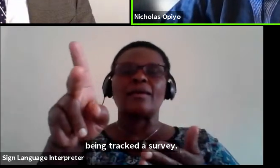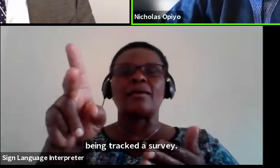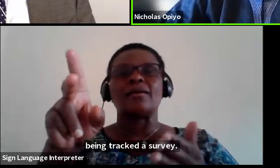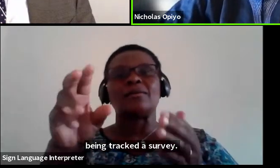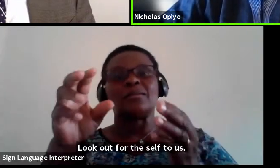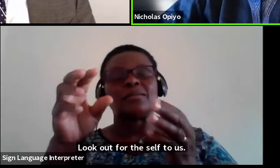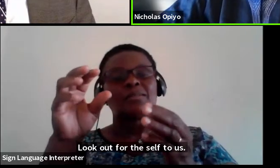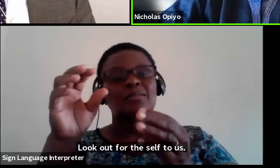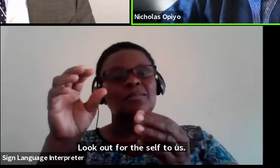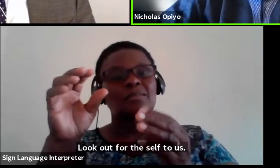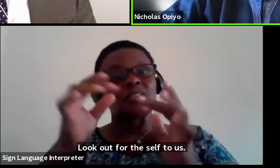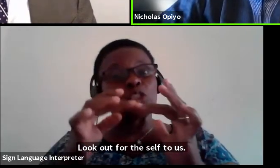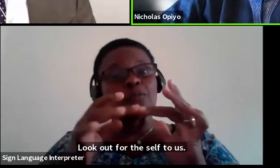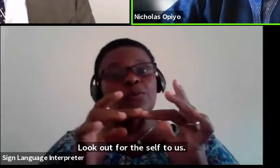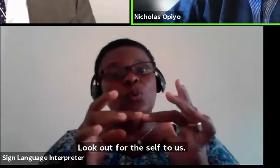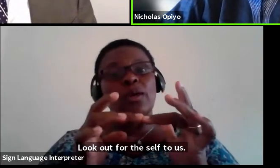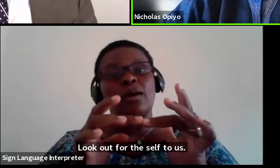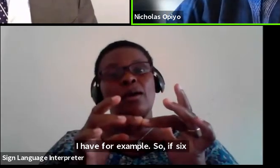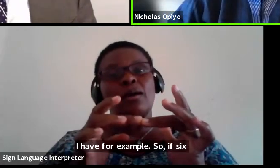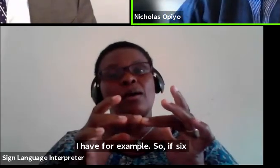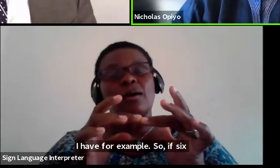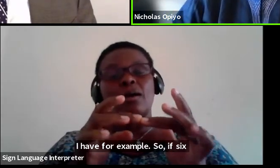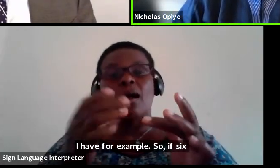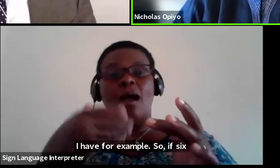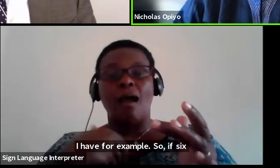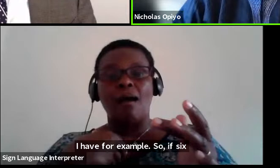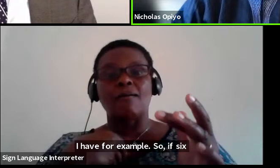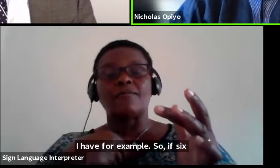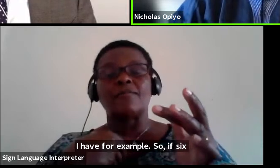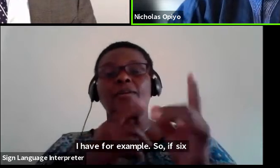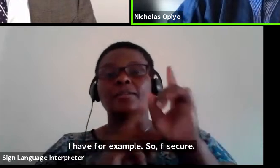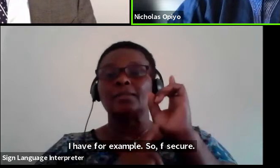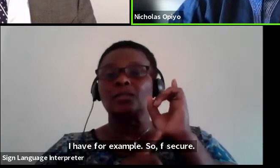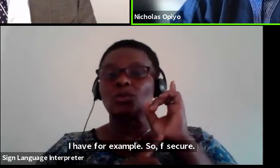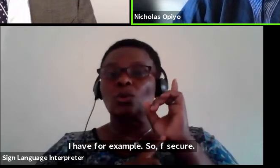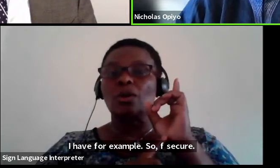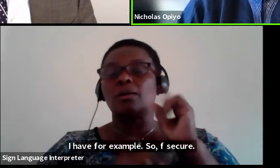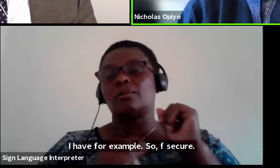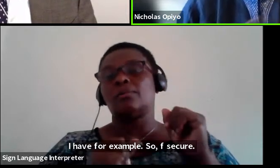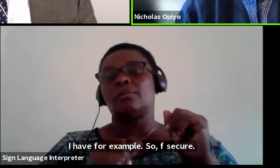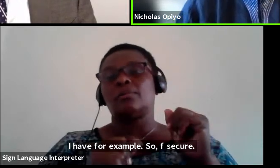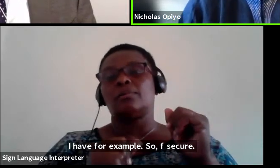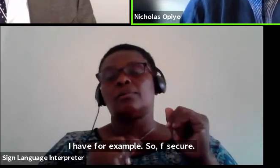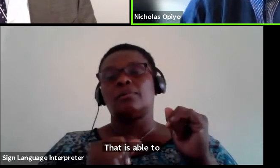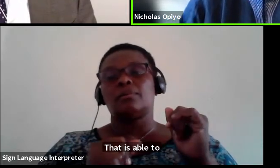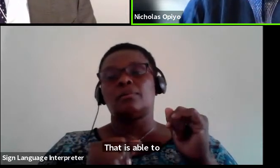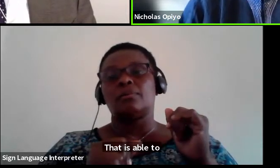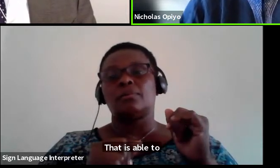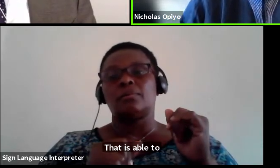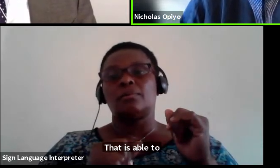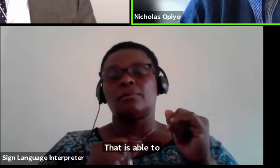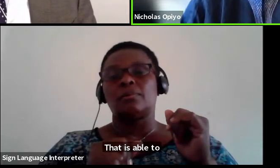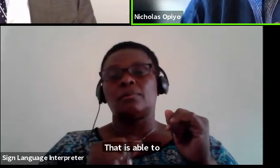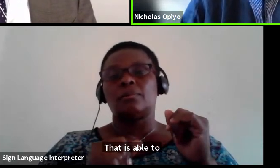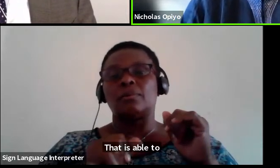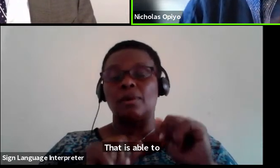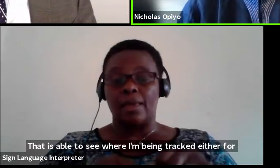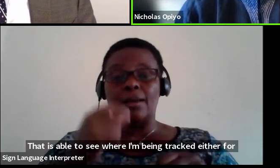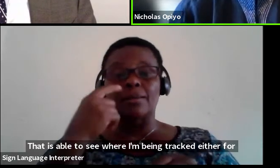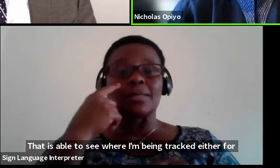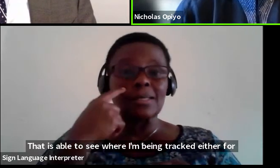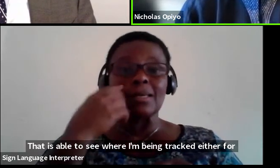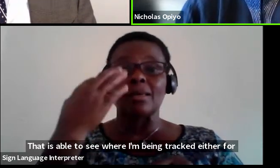a software called F-Secure that is able to see whether I'm being tracked, either for